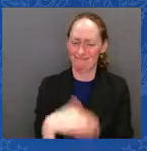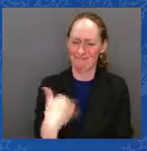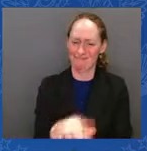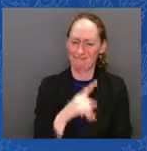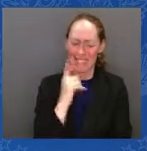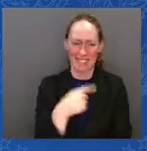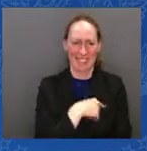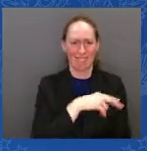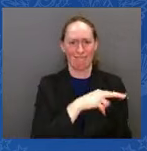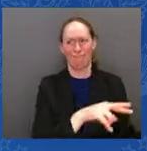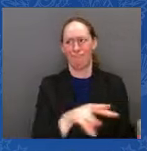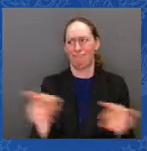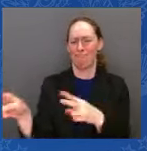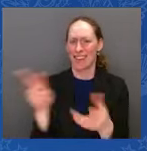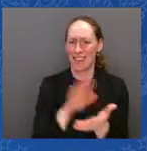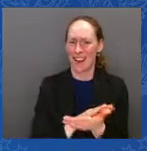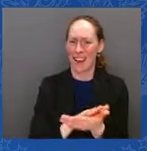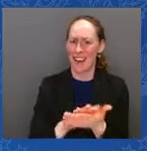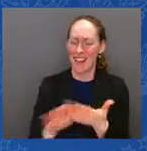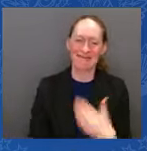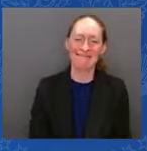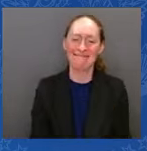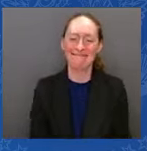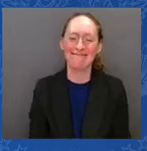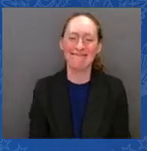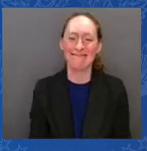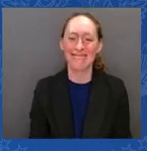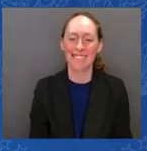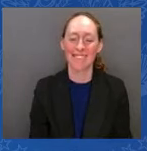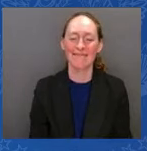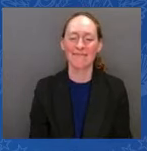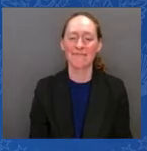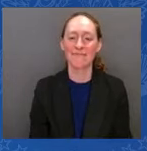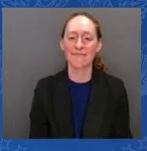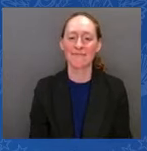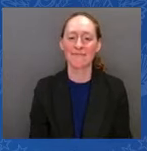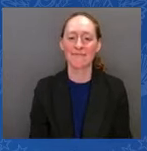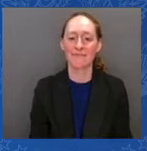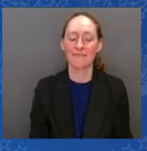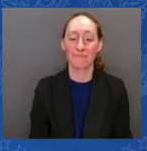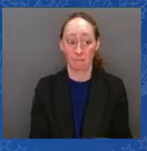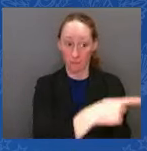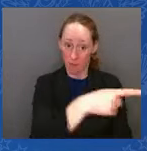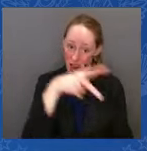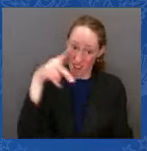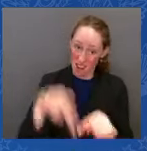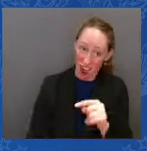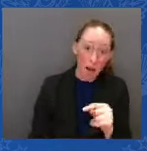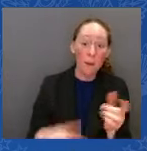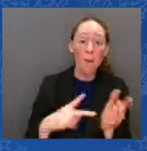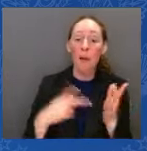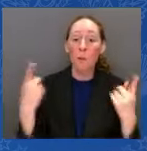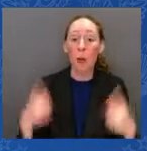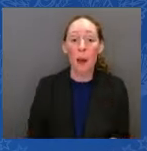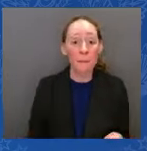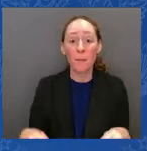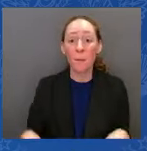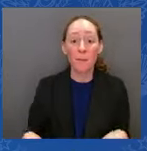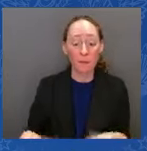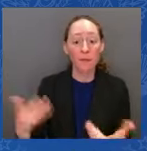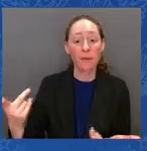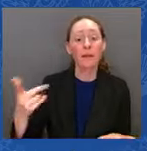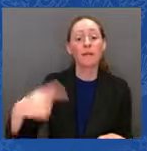is made. And the consequences here would be severe. Here in New York, it would cut the maximum Pell Grant that millions of students